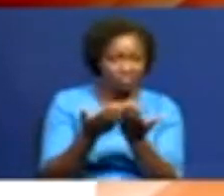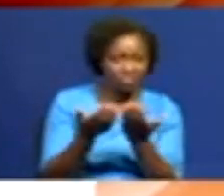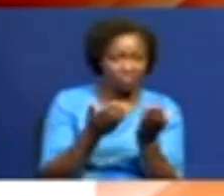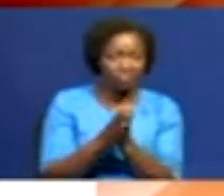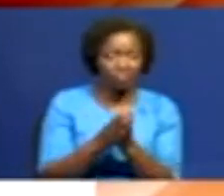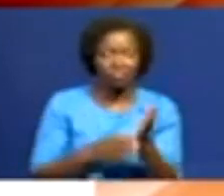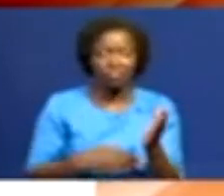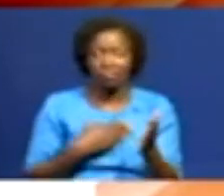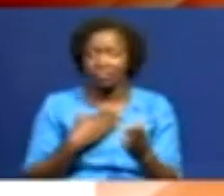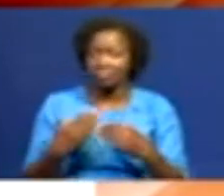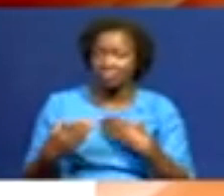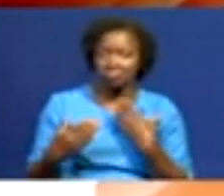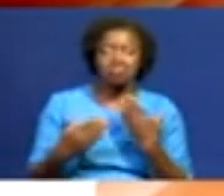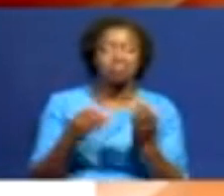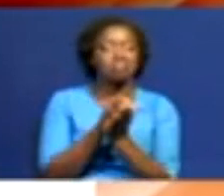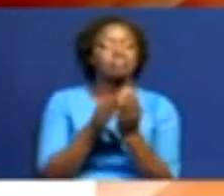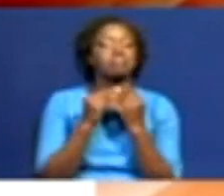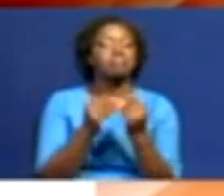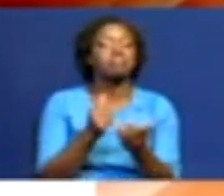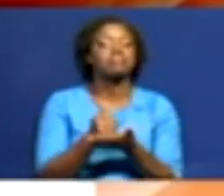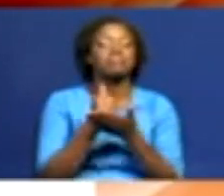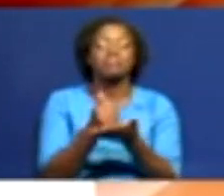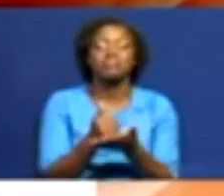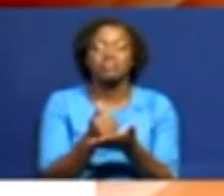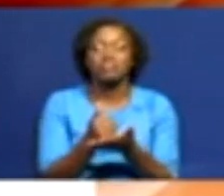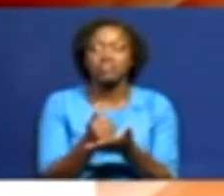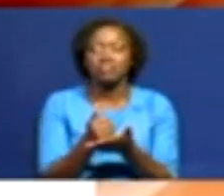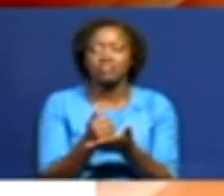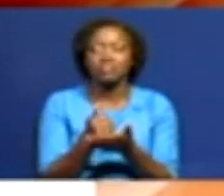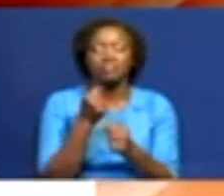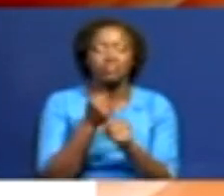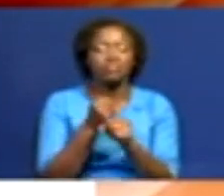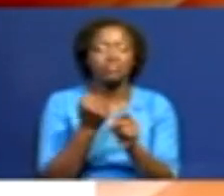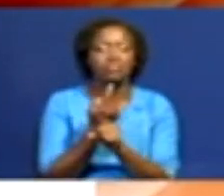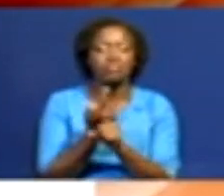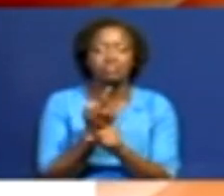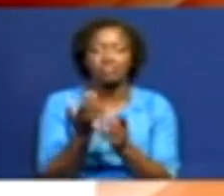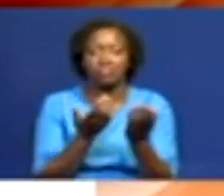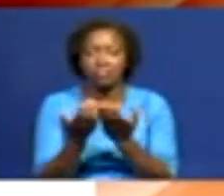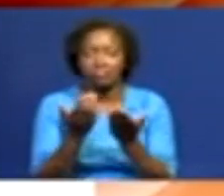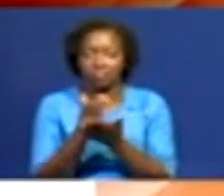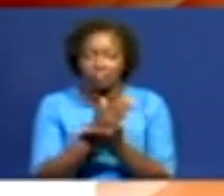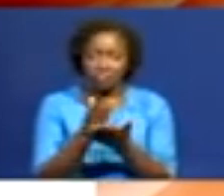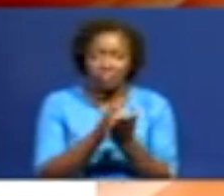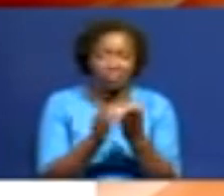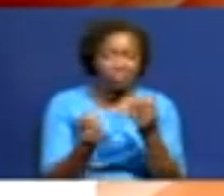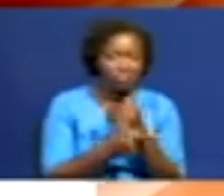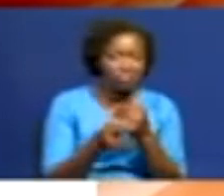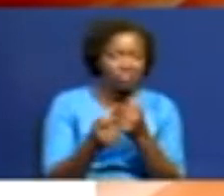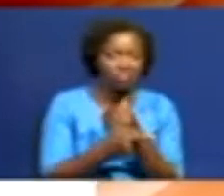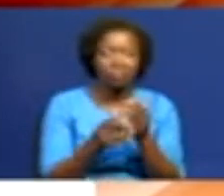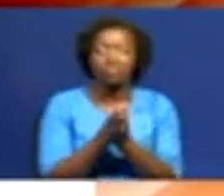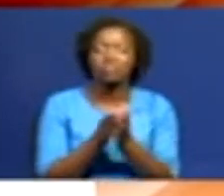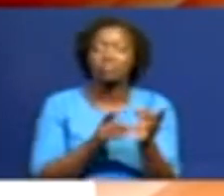host-to-host banking solution will help the microfinancier perform several transactions such as dividend and salary payments and